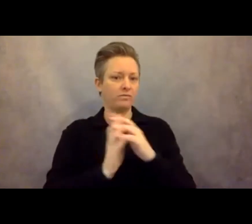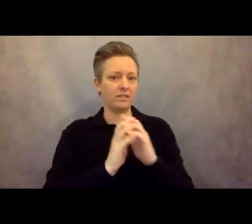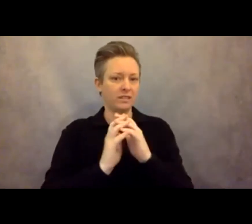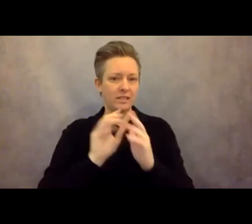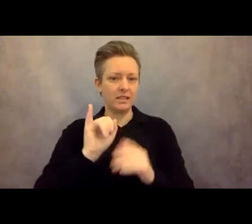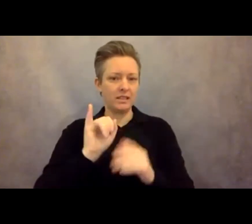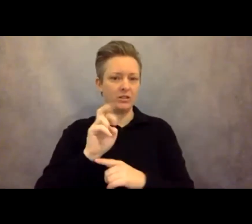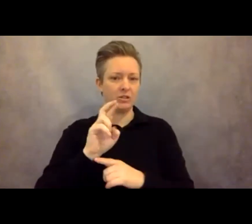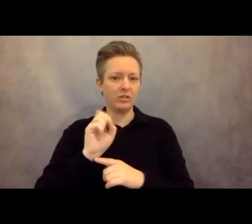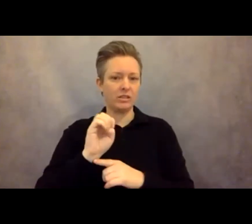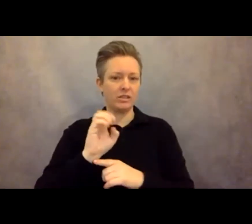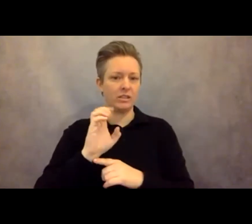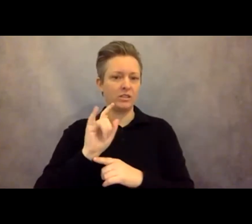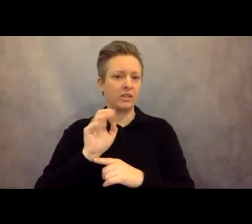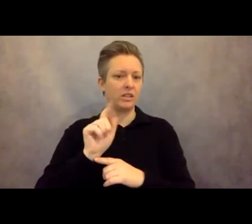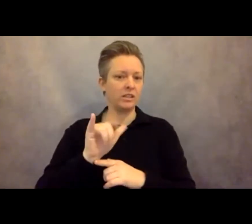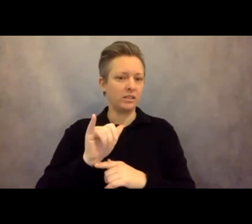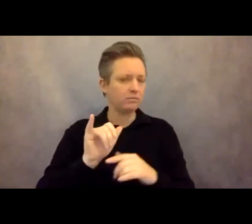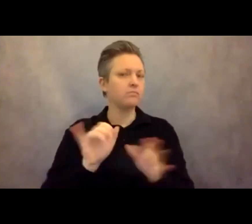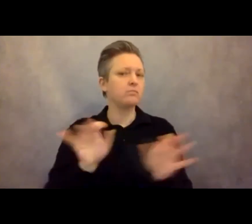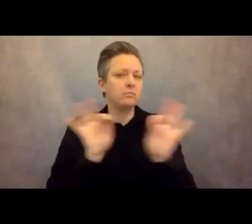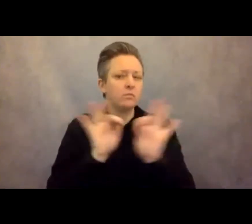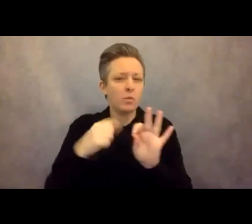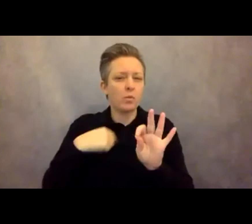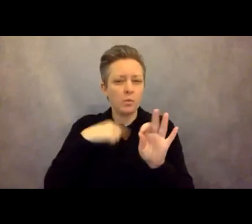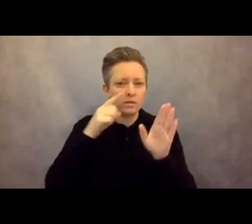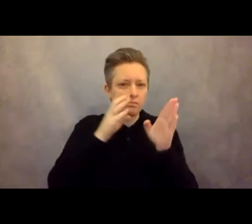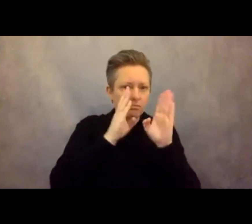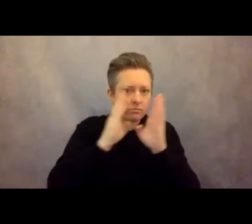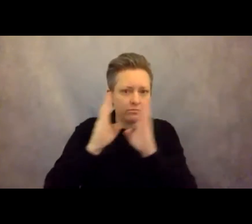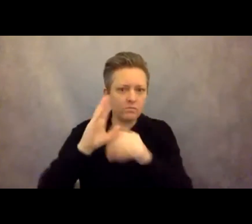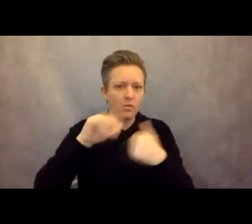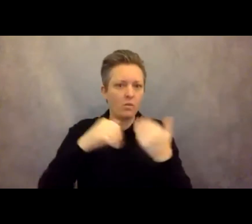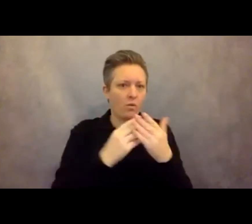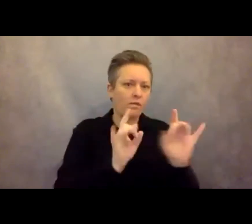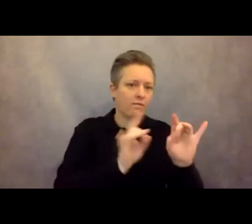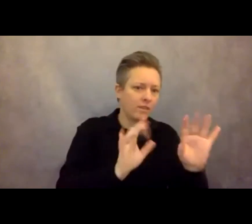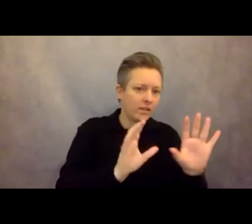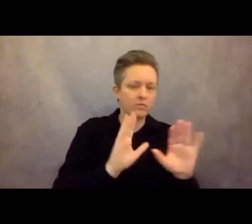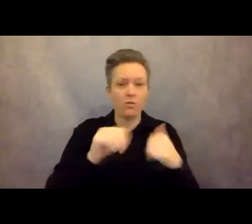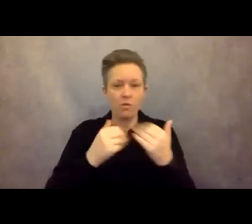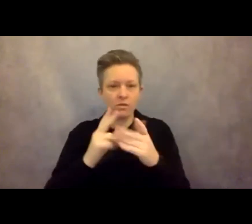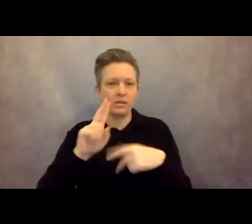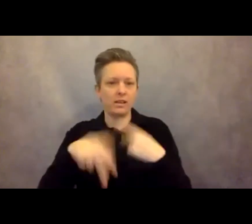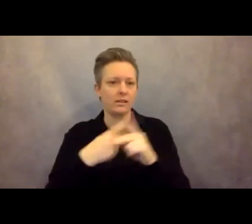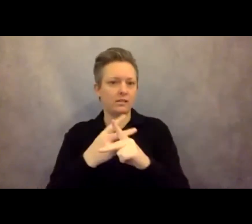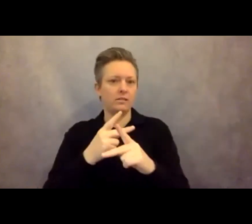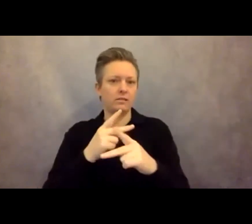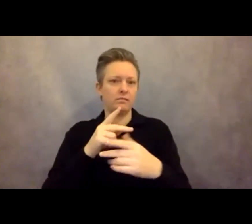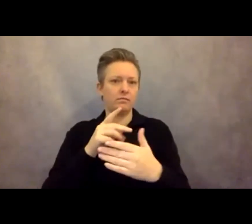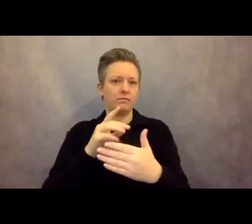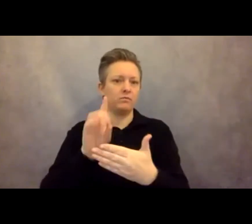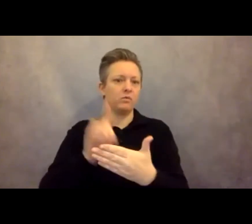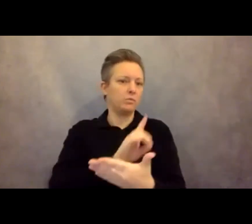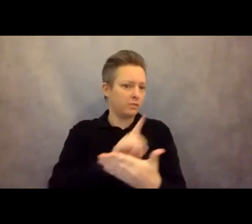of violence and discrimination that folks experience at OHSU. So I do think it